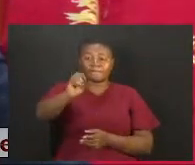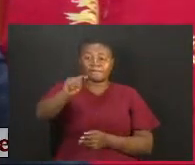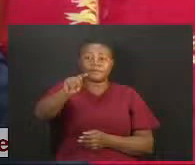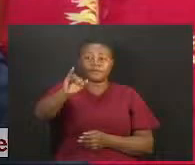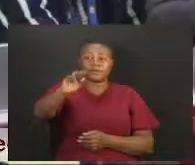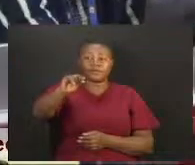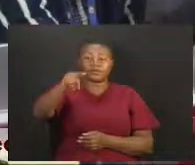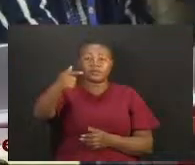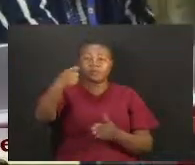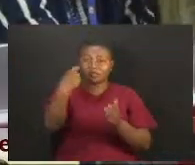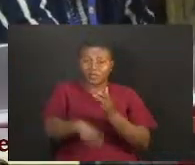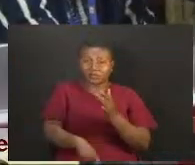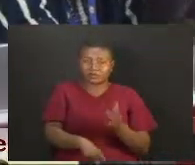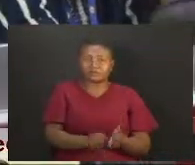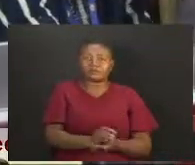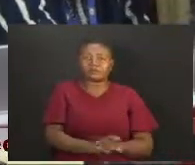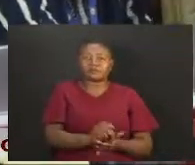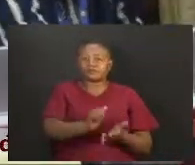Mr. Speaker,